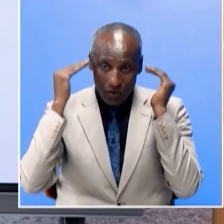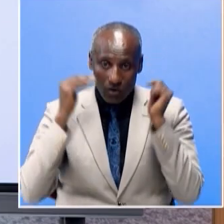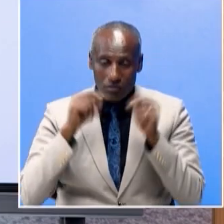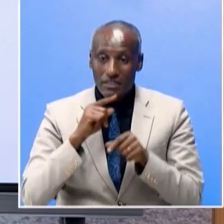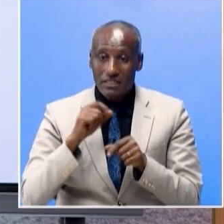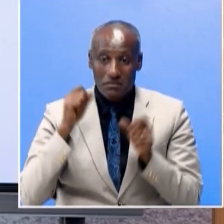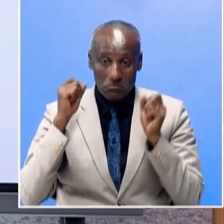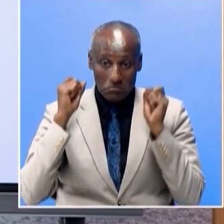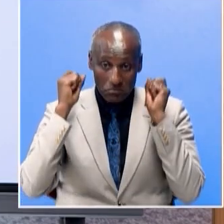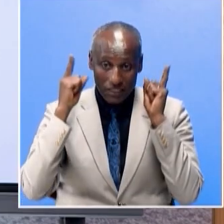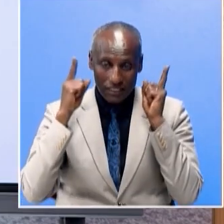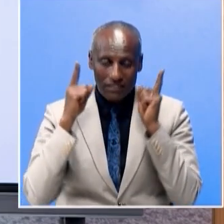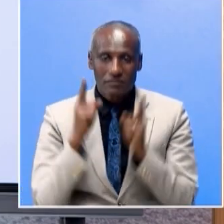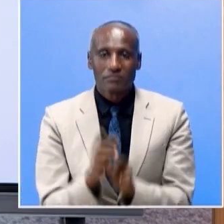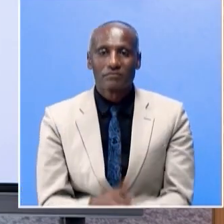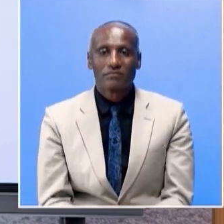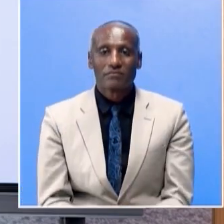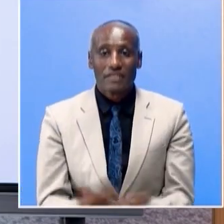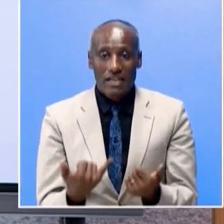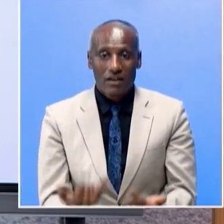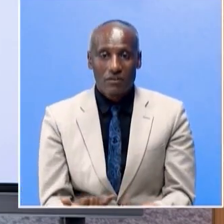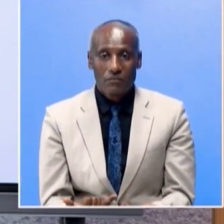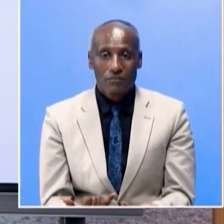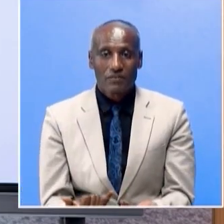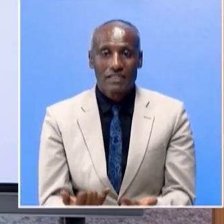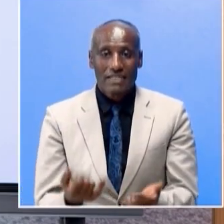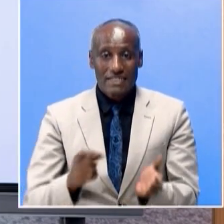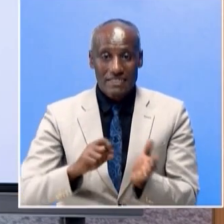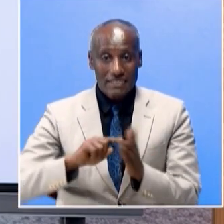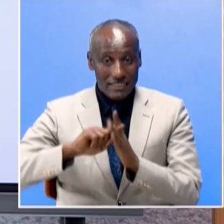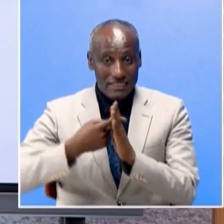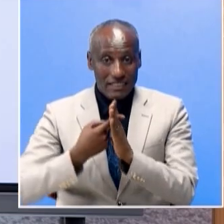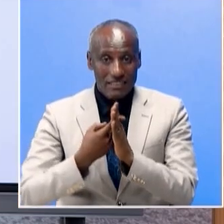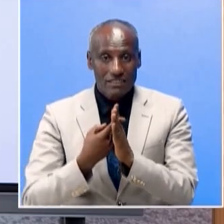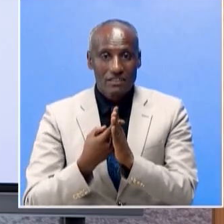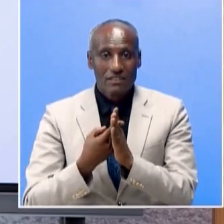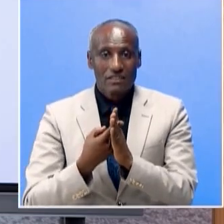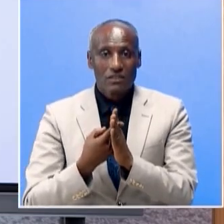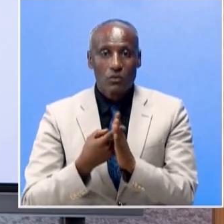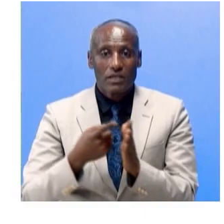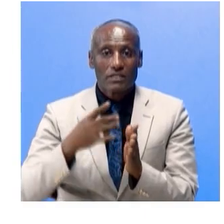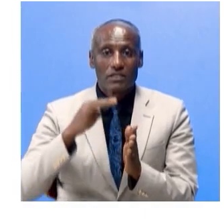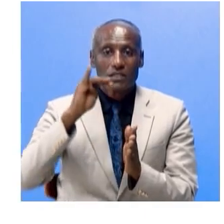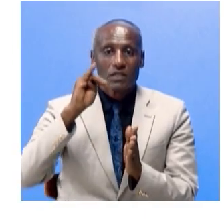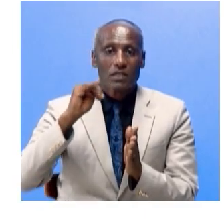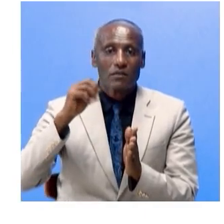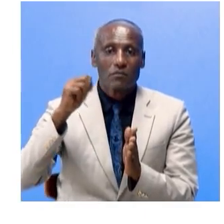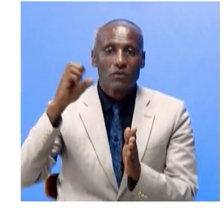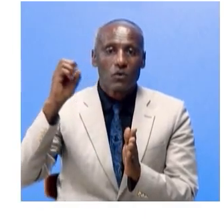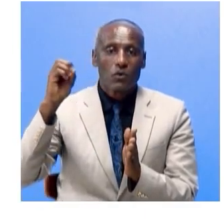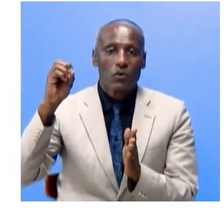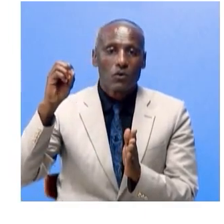ready? Nice, students. Now, let's start from modal verbs.